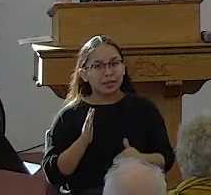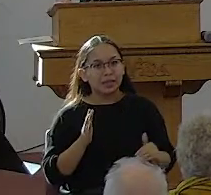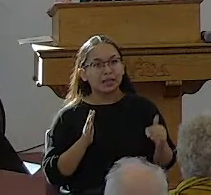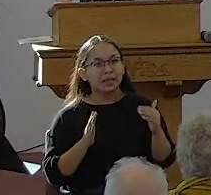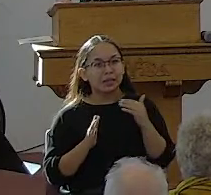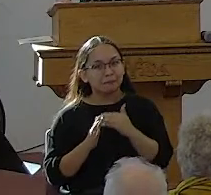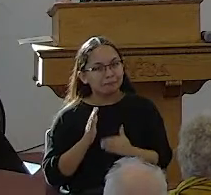Knocks.